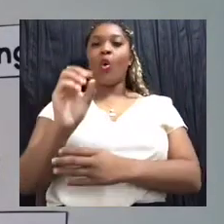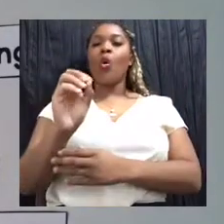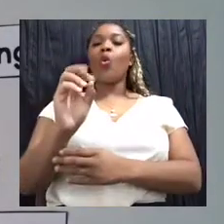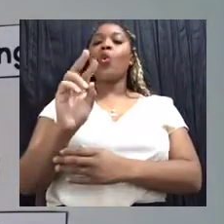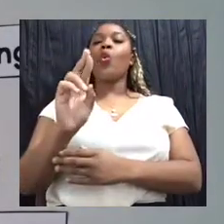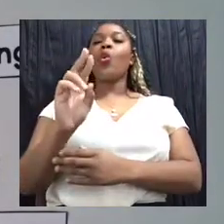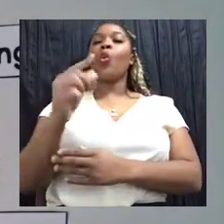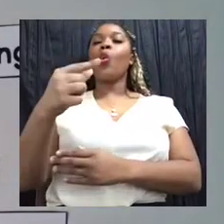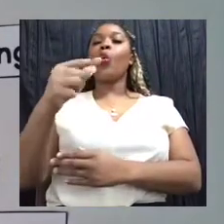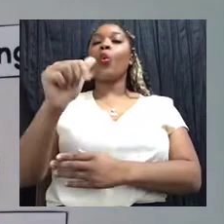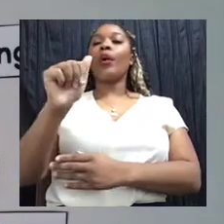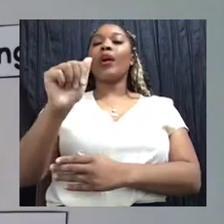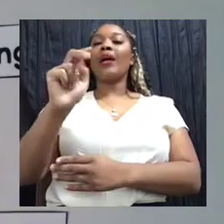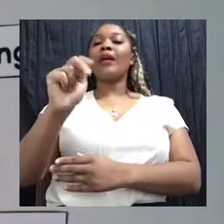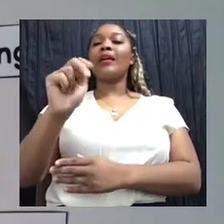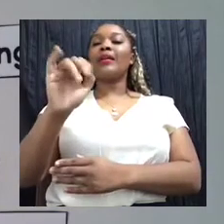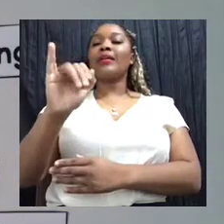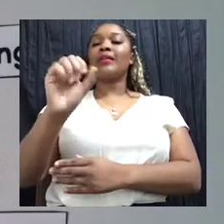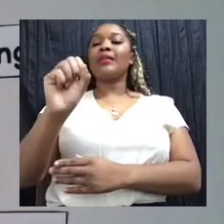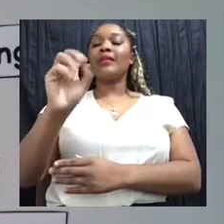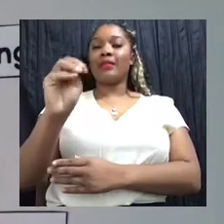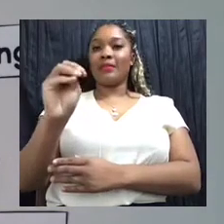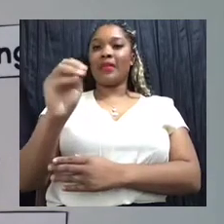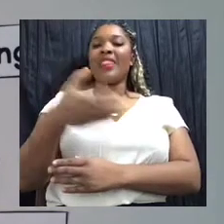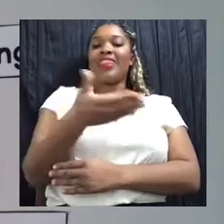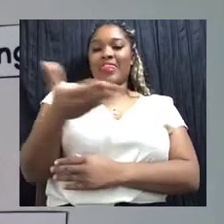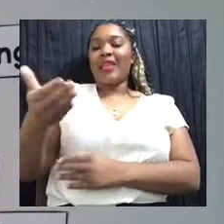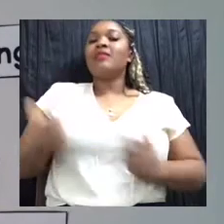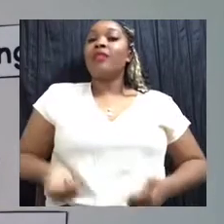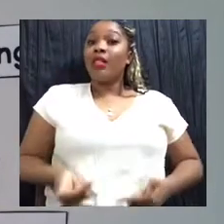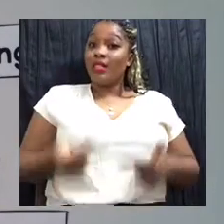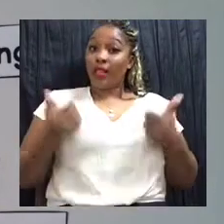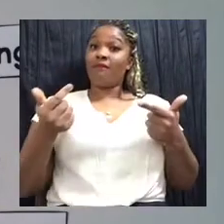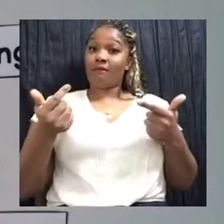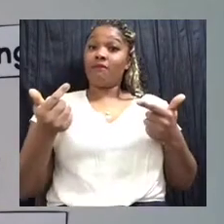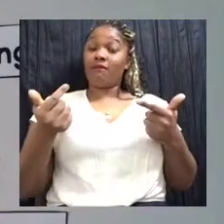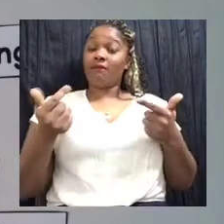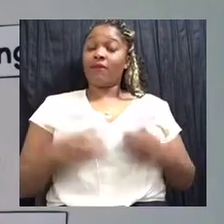organisms, things that are living.